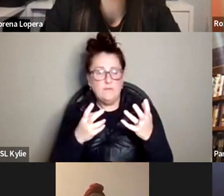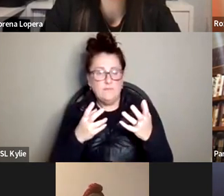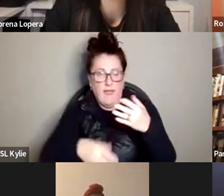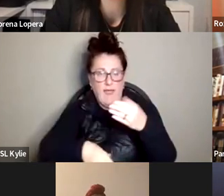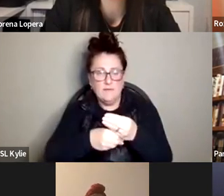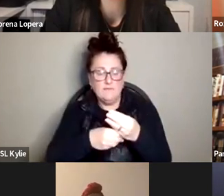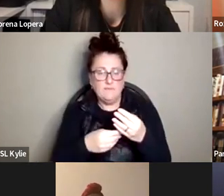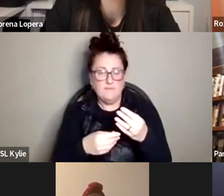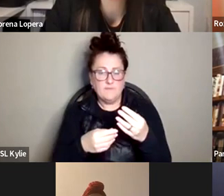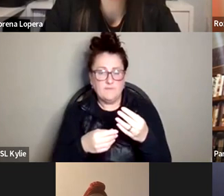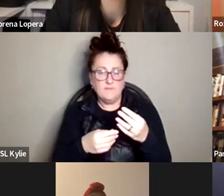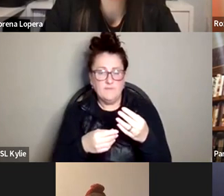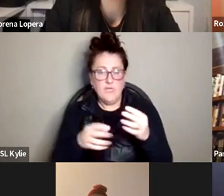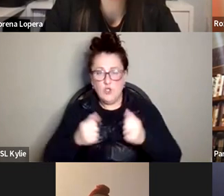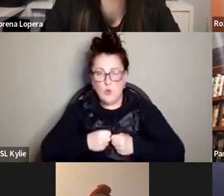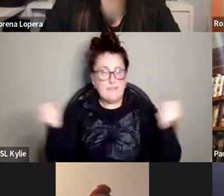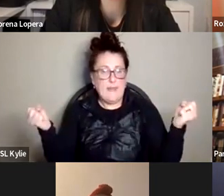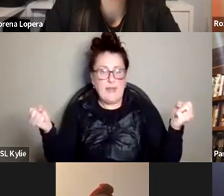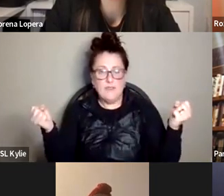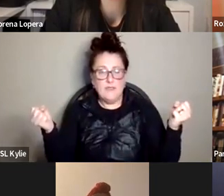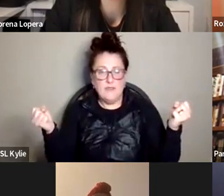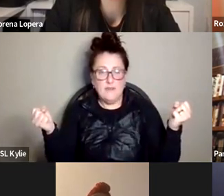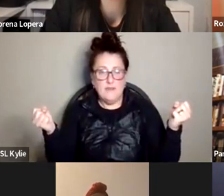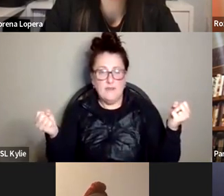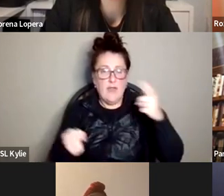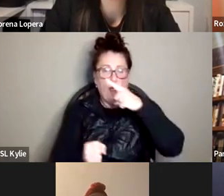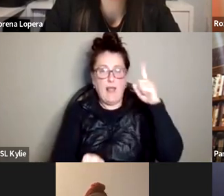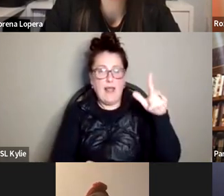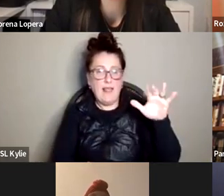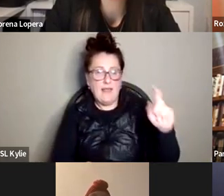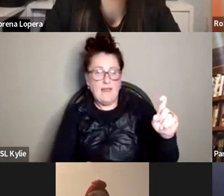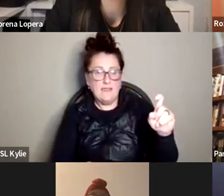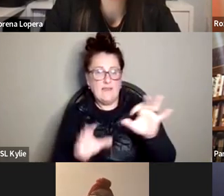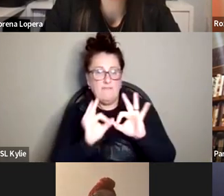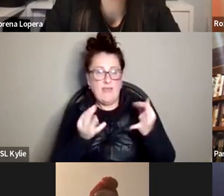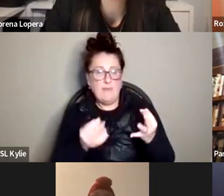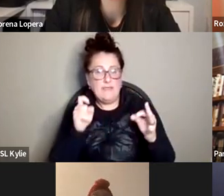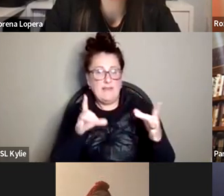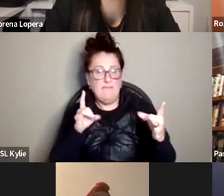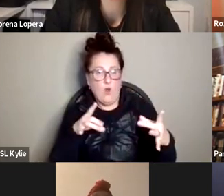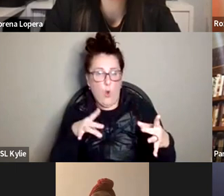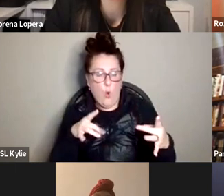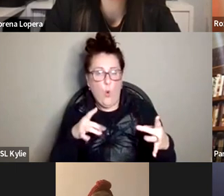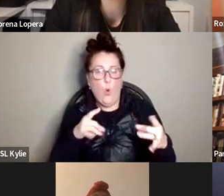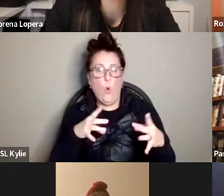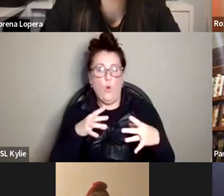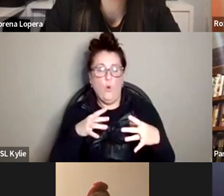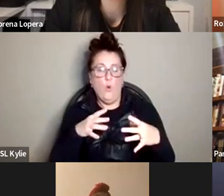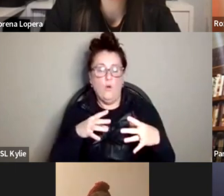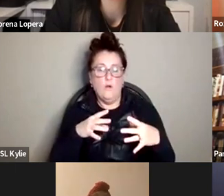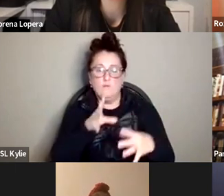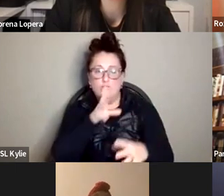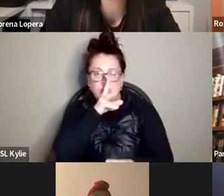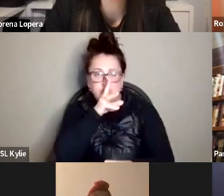everyone else, there needs to be transparency. Black and Latinx families need to have voice, vote at the tables.